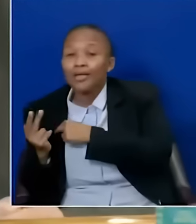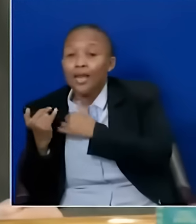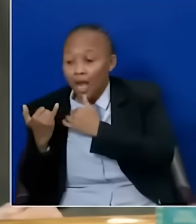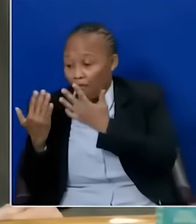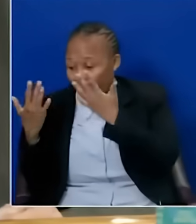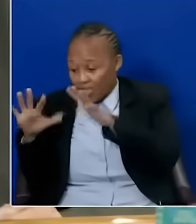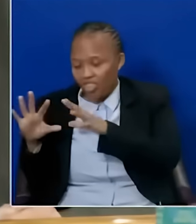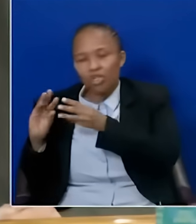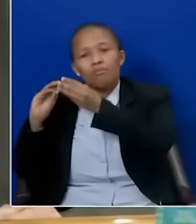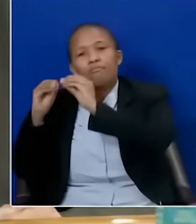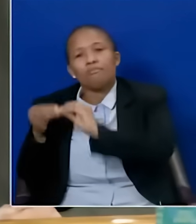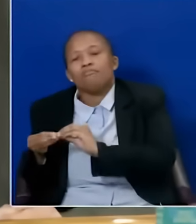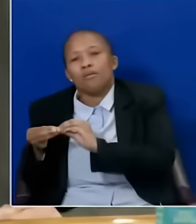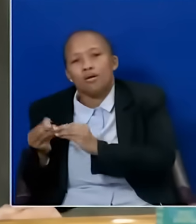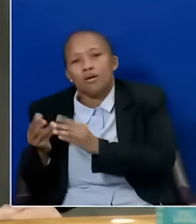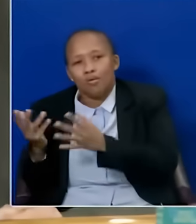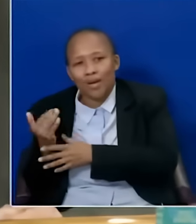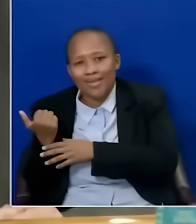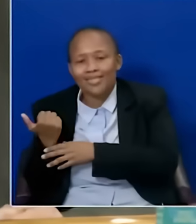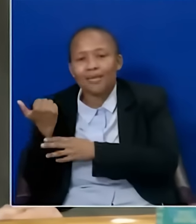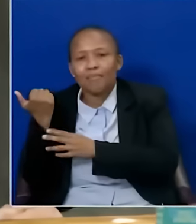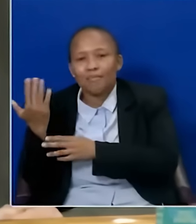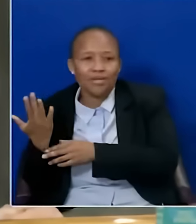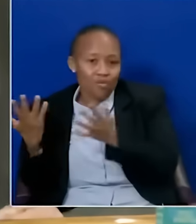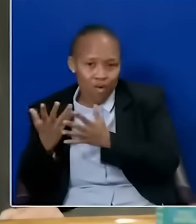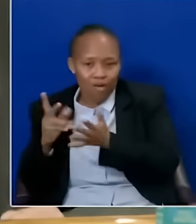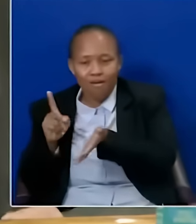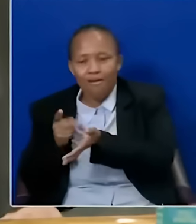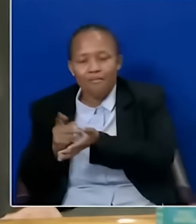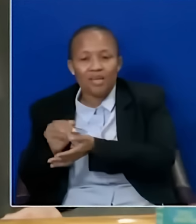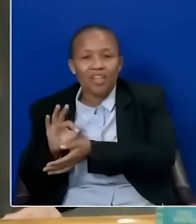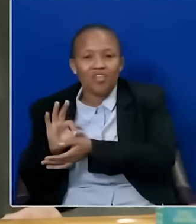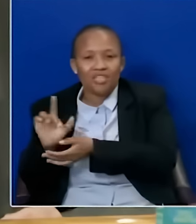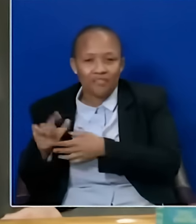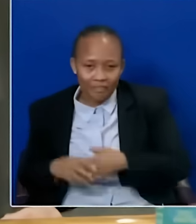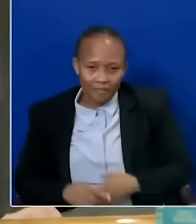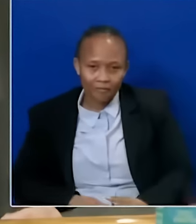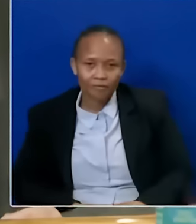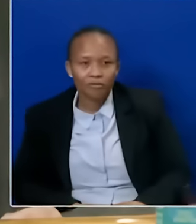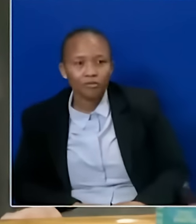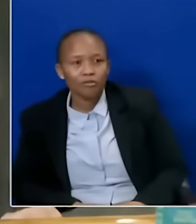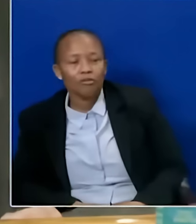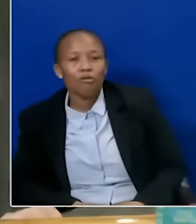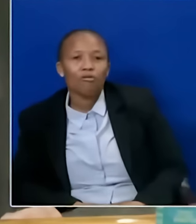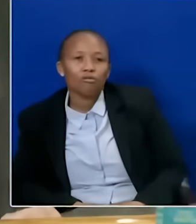supplementary statement at page 37.